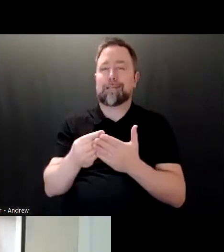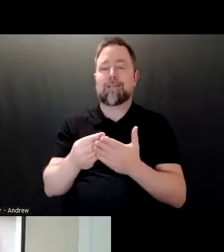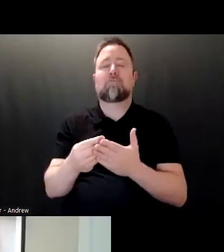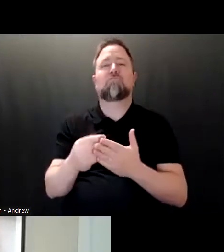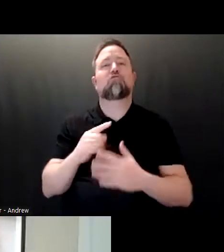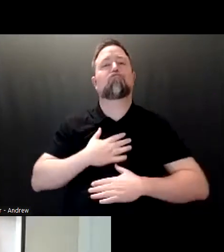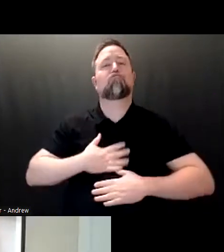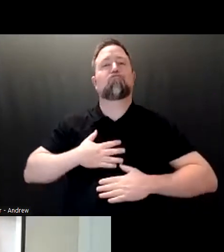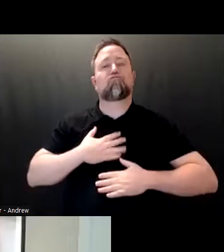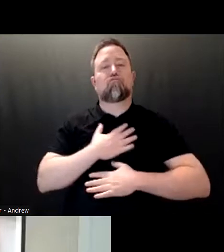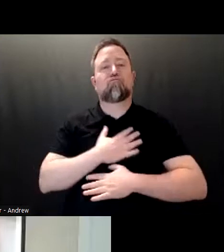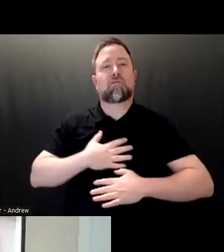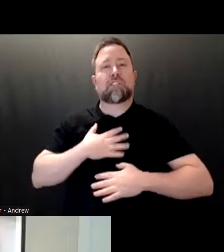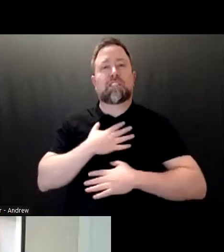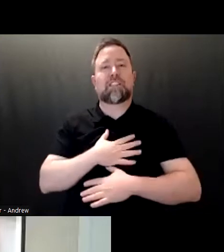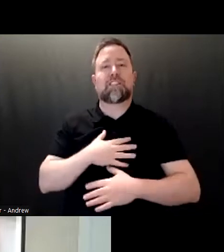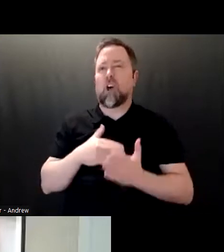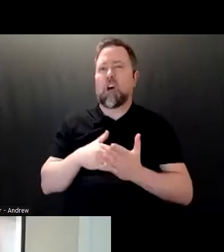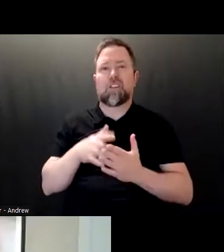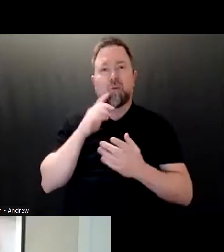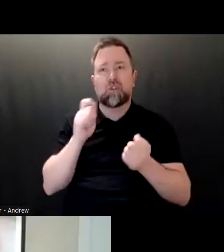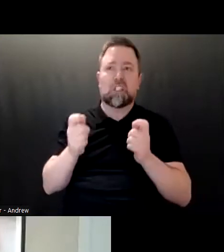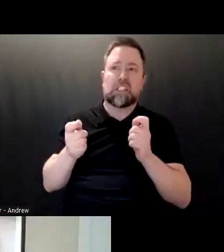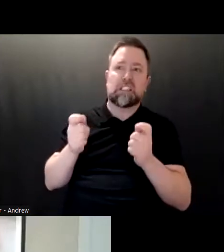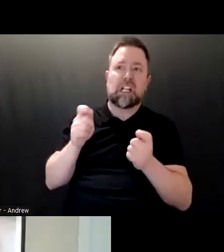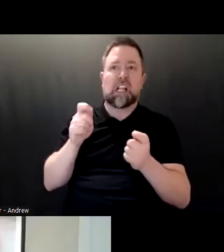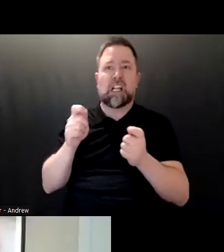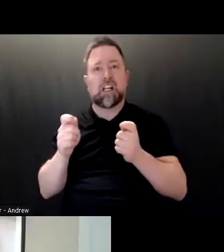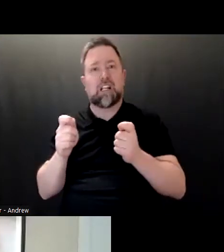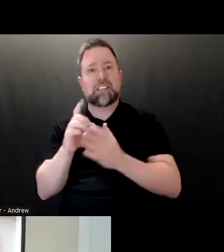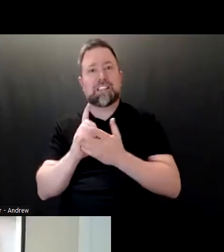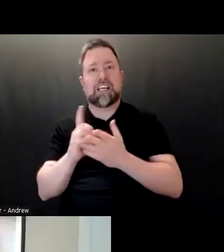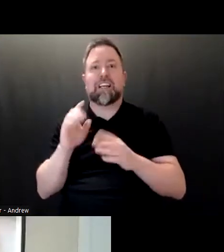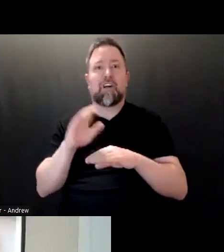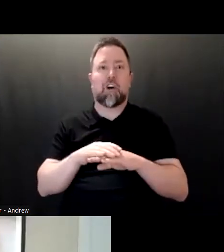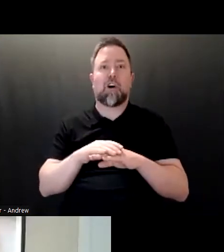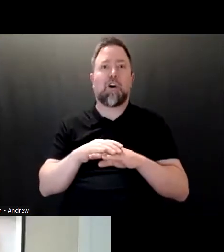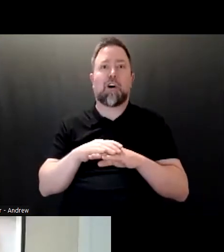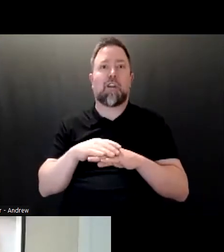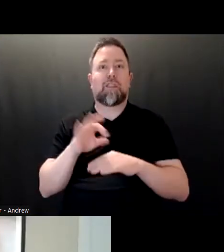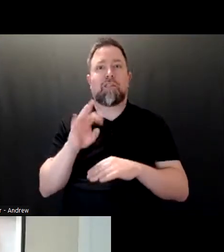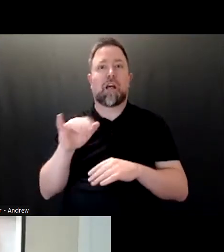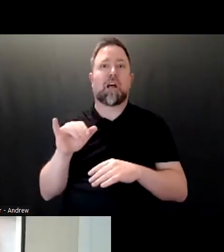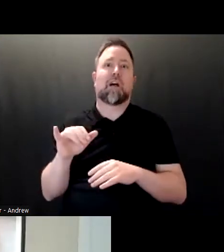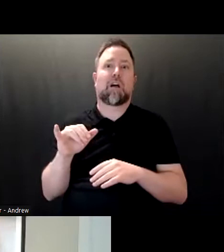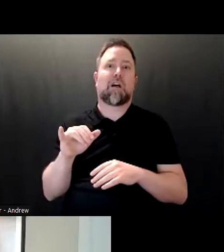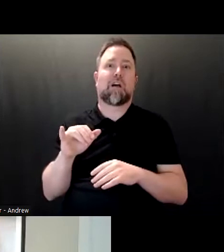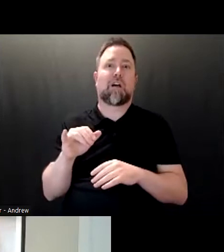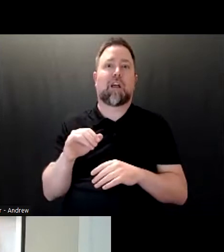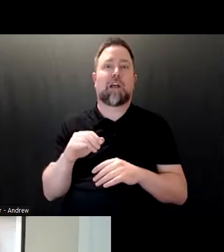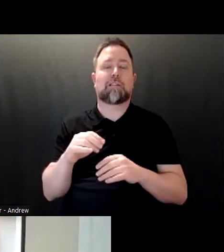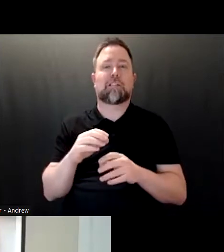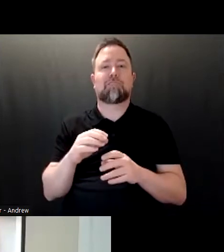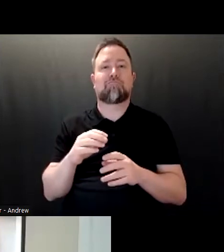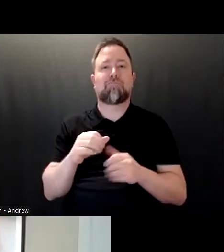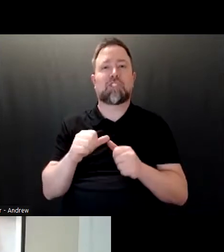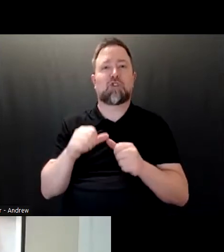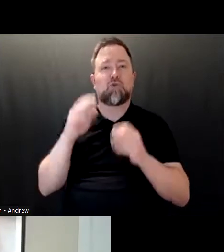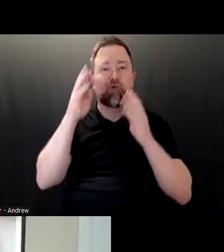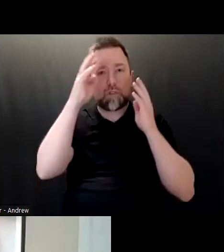look like. And then I think, yes, so these are this is the program plan for